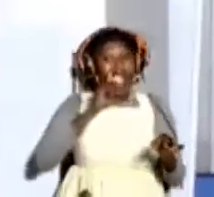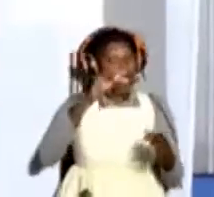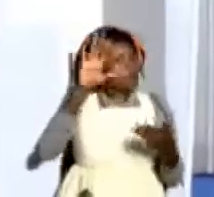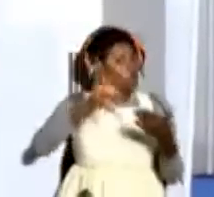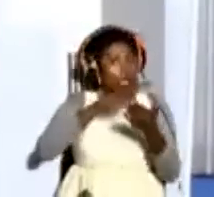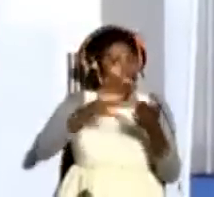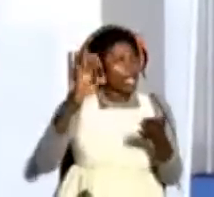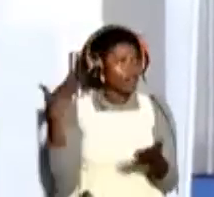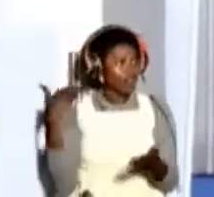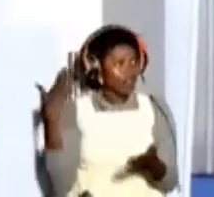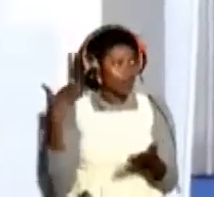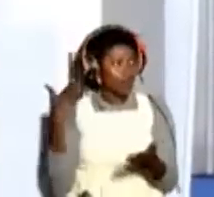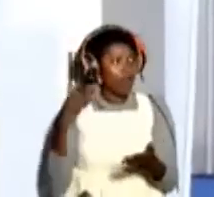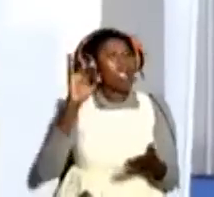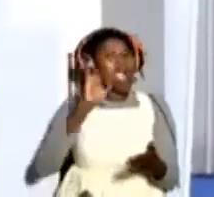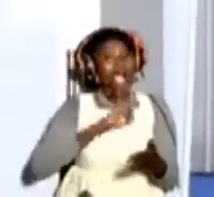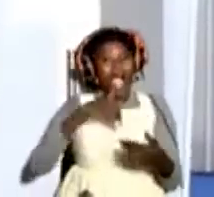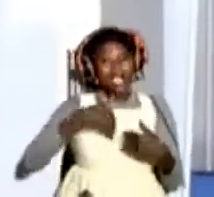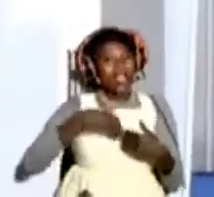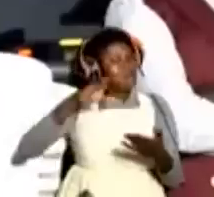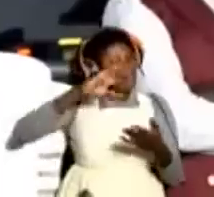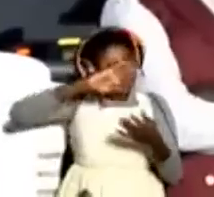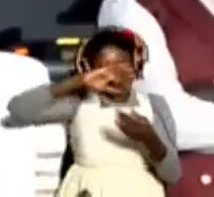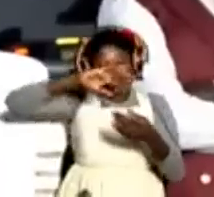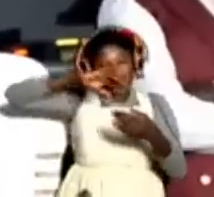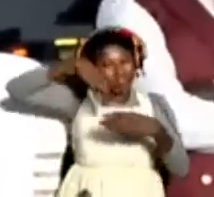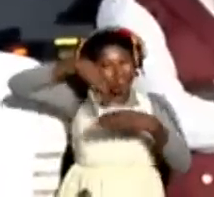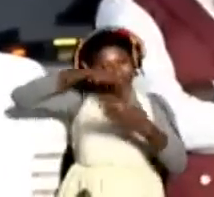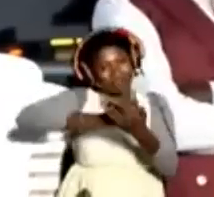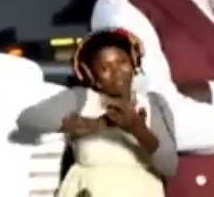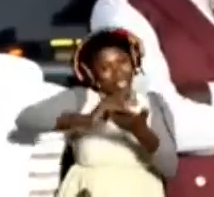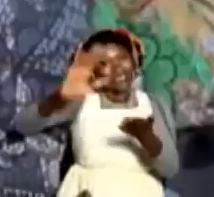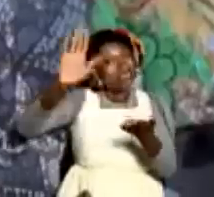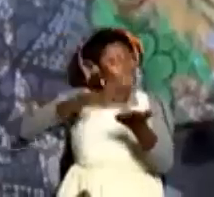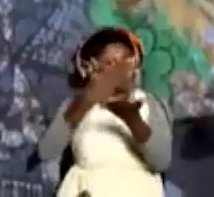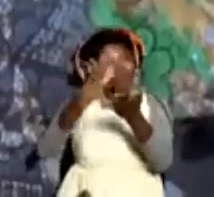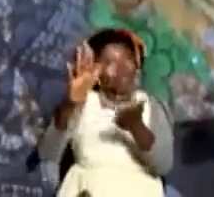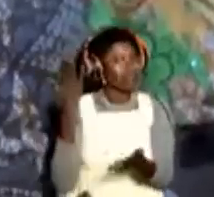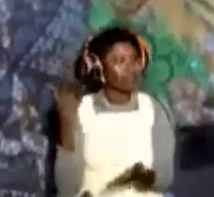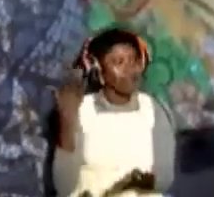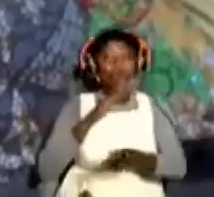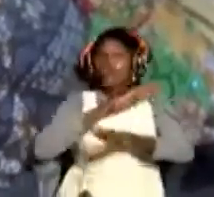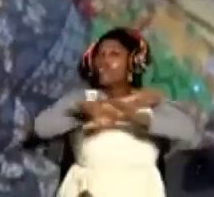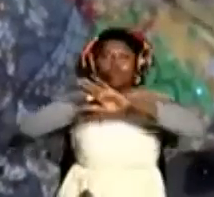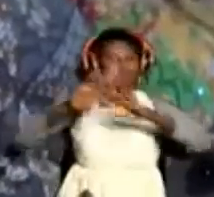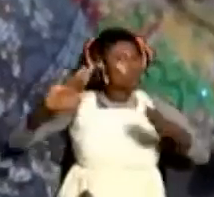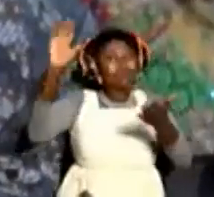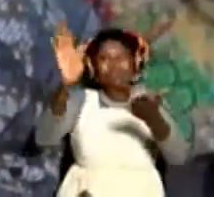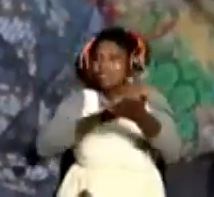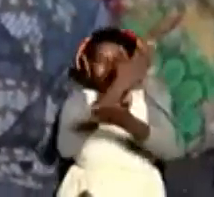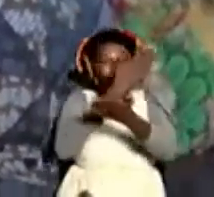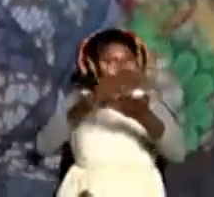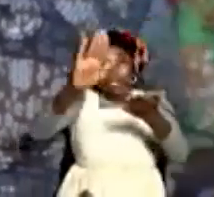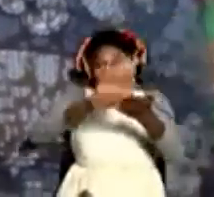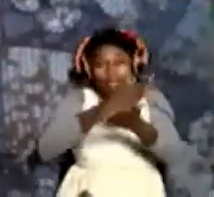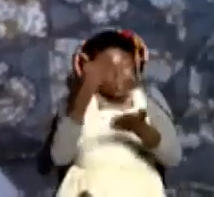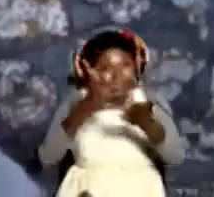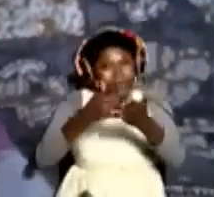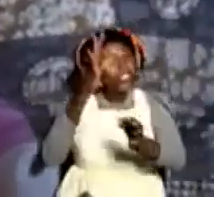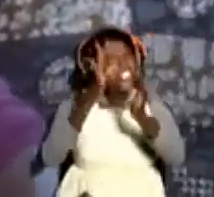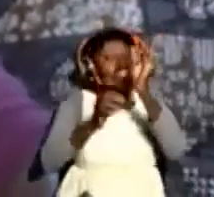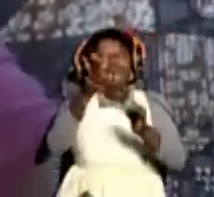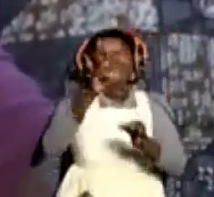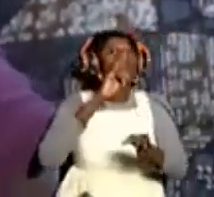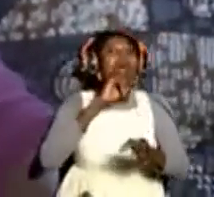And I've been a composer of songs. Don't sing what you are